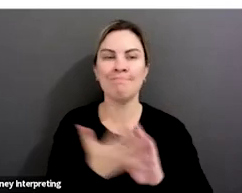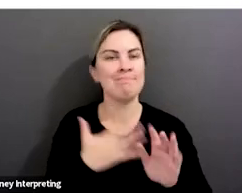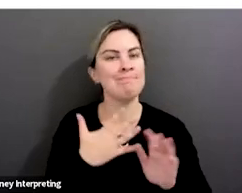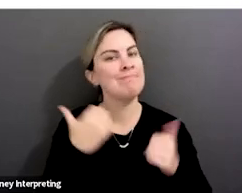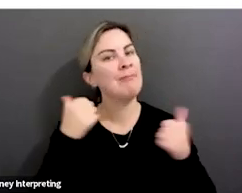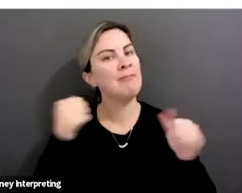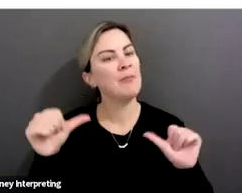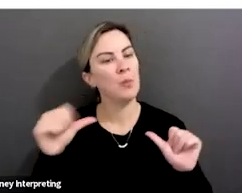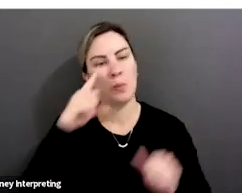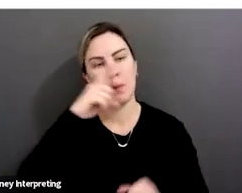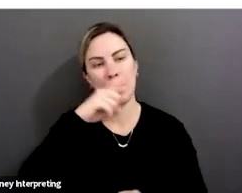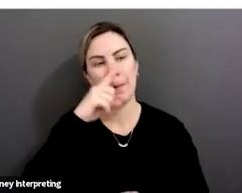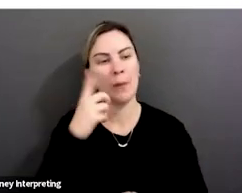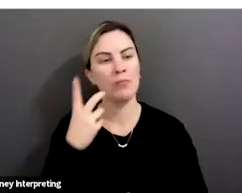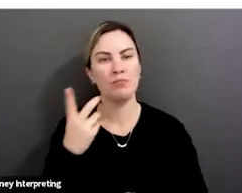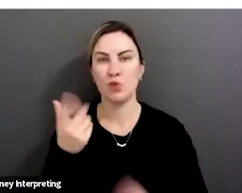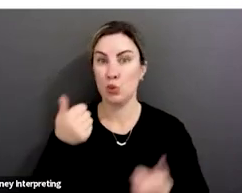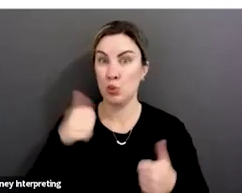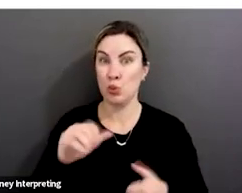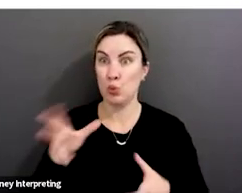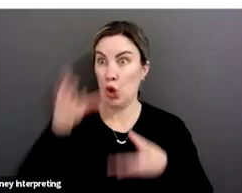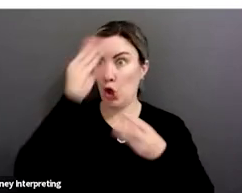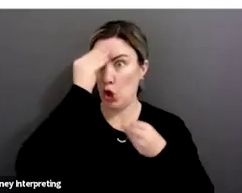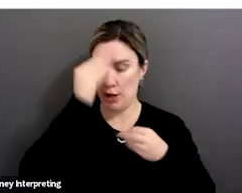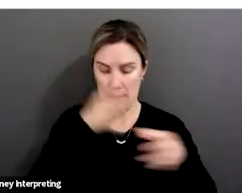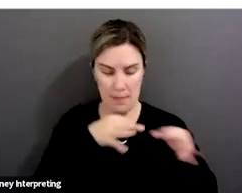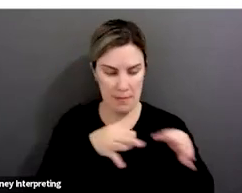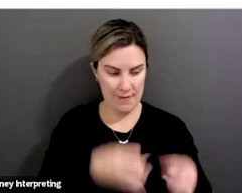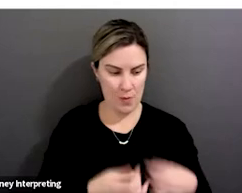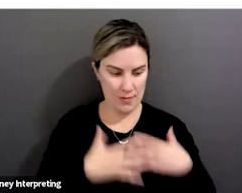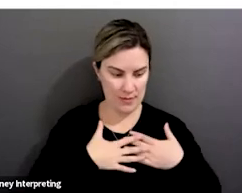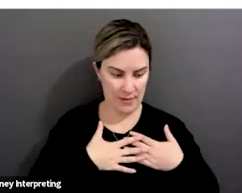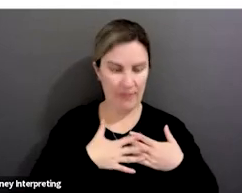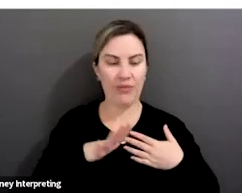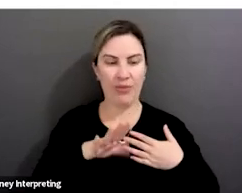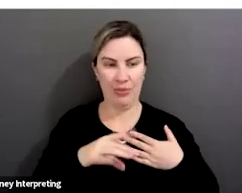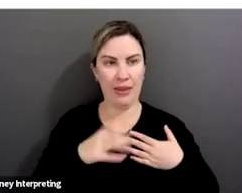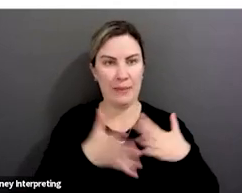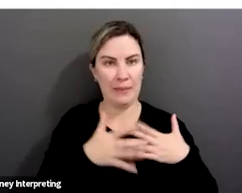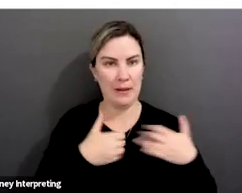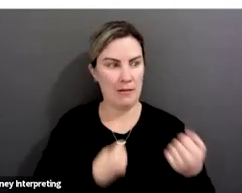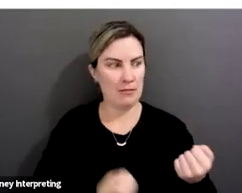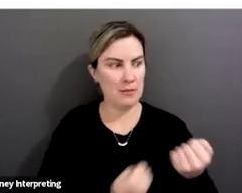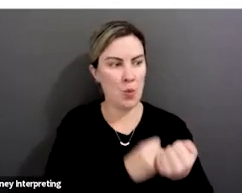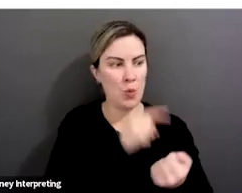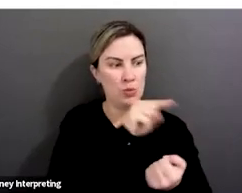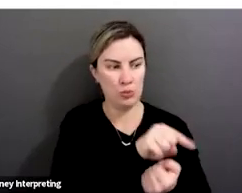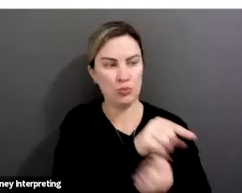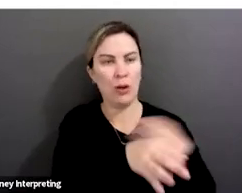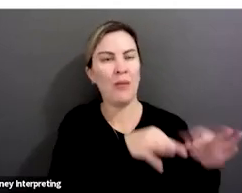on the head there. People can use what they're learning to make a plan for themselves and then use that to support someone else to make a